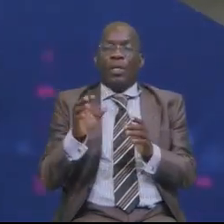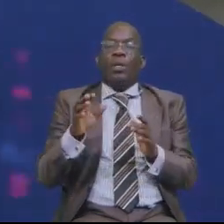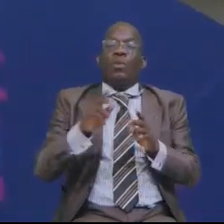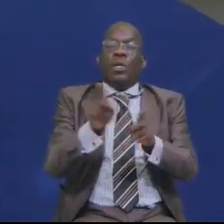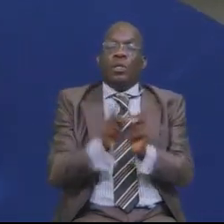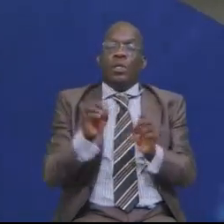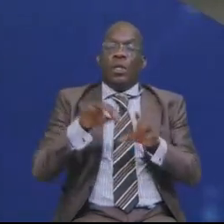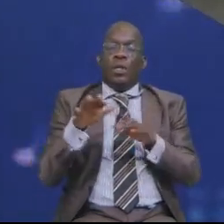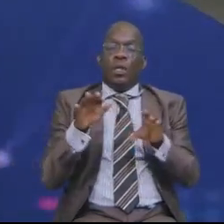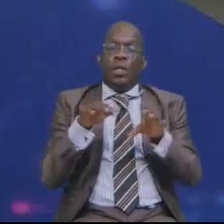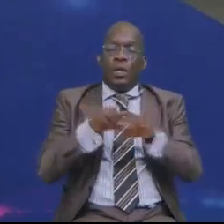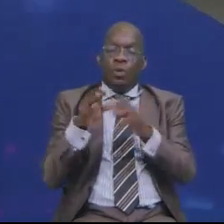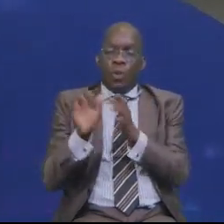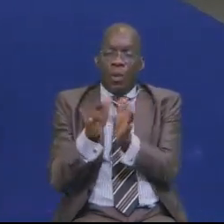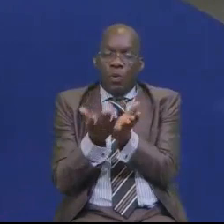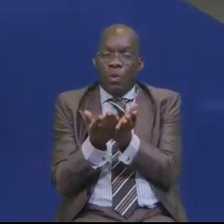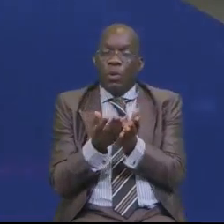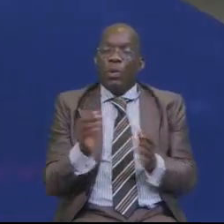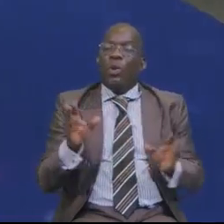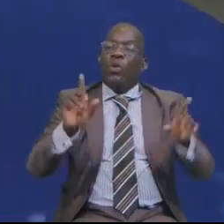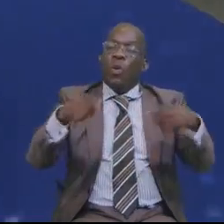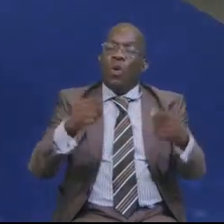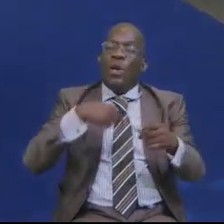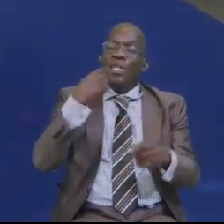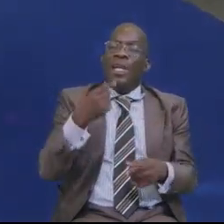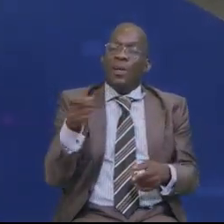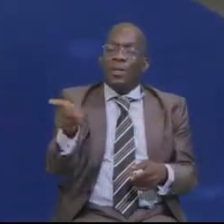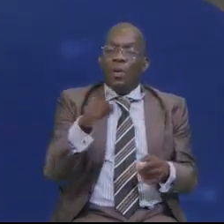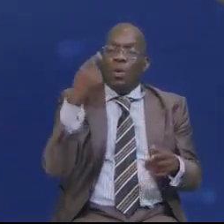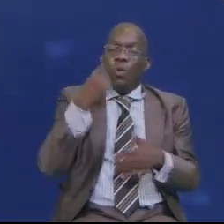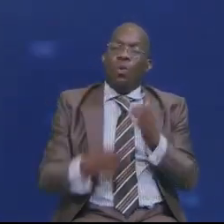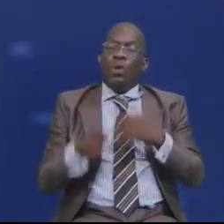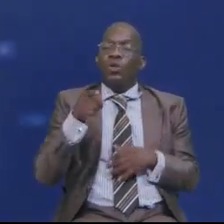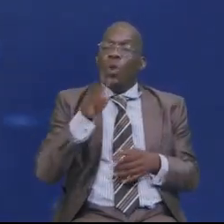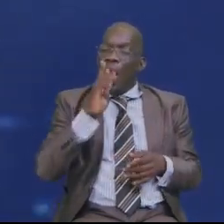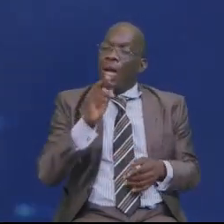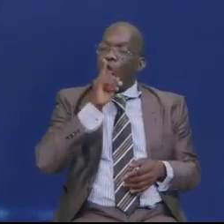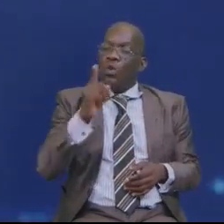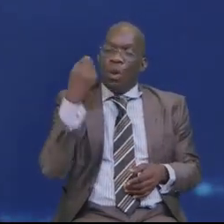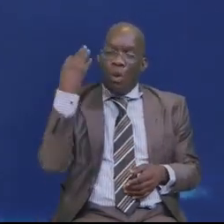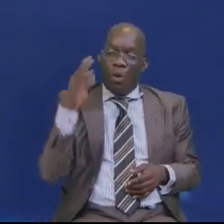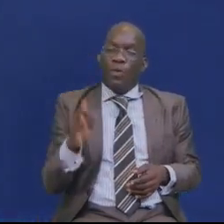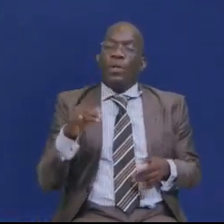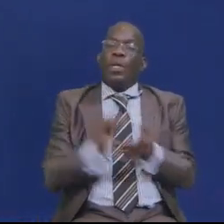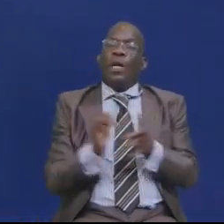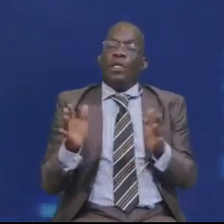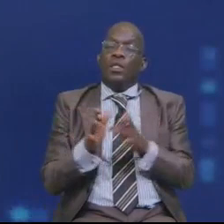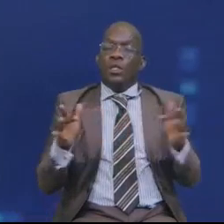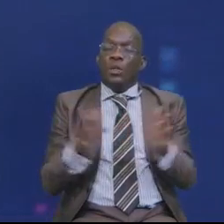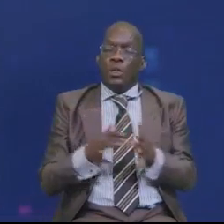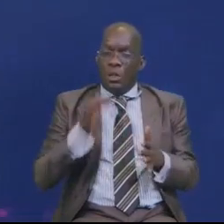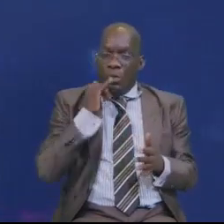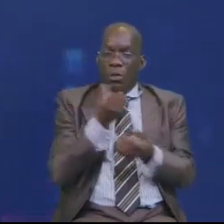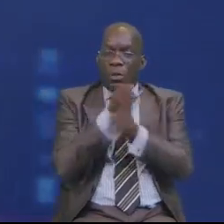sure of its interpretation. Go tell them what you are sure of, that Jesus is Savior, that no man